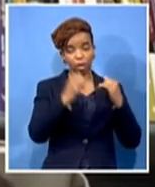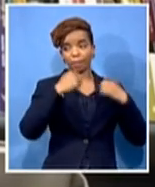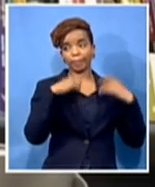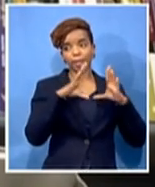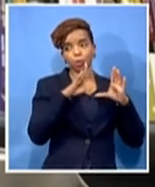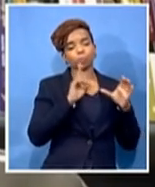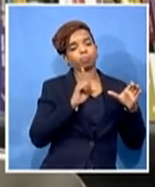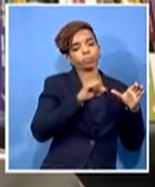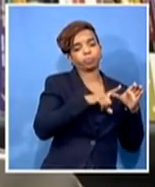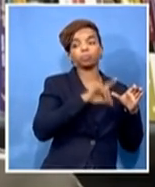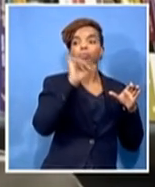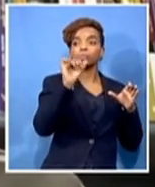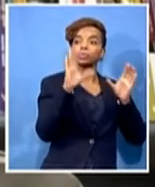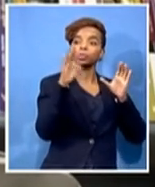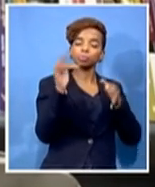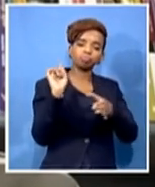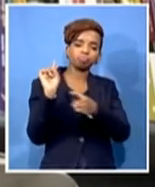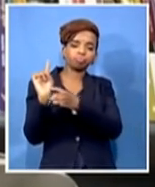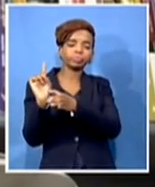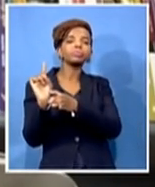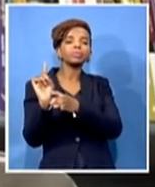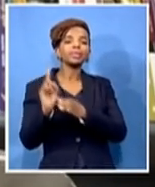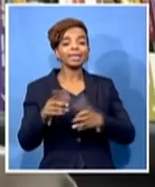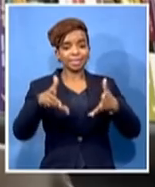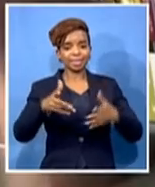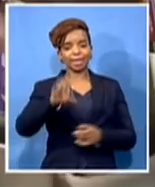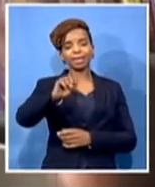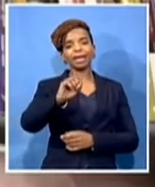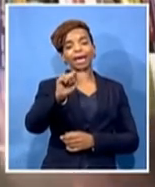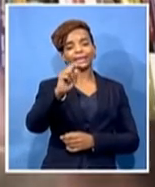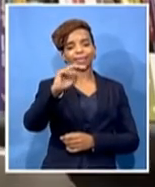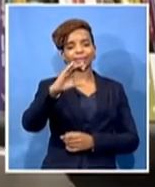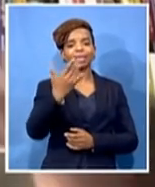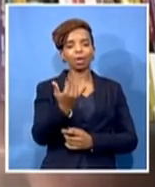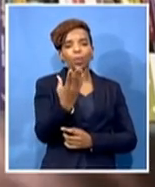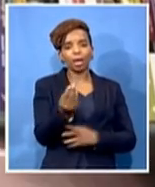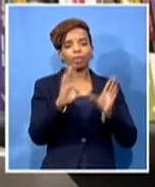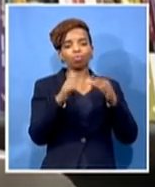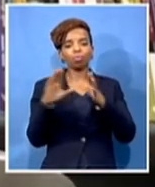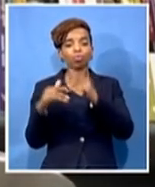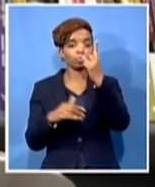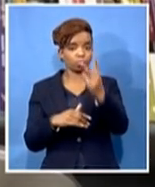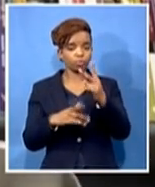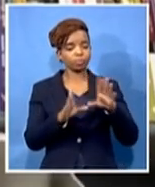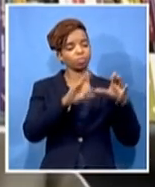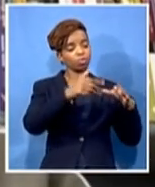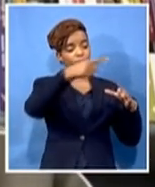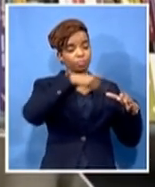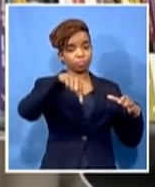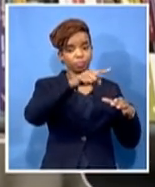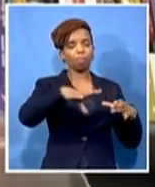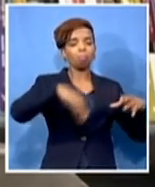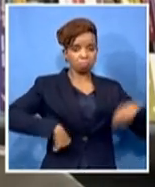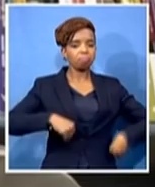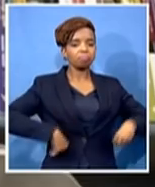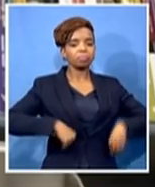big groups. The group that is for corruption and the group that is fighting against corruption. And